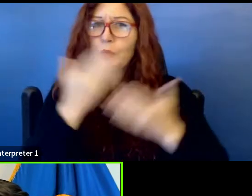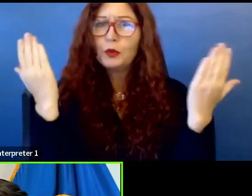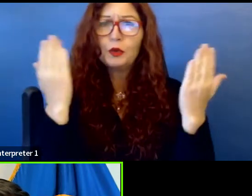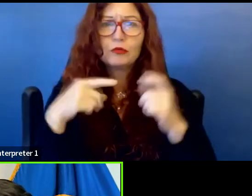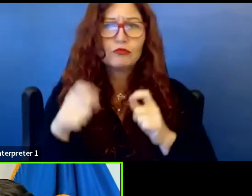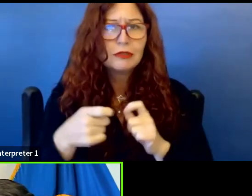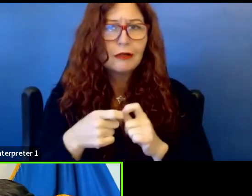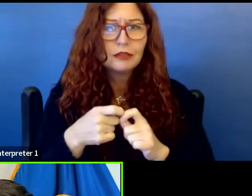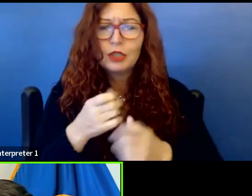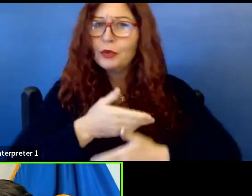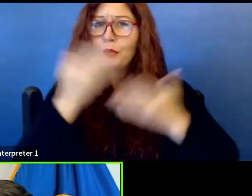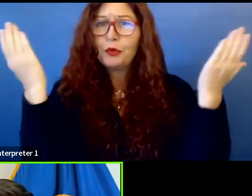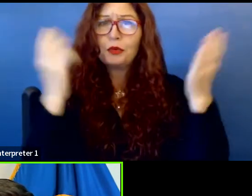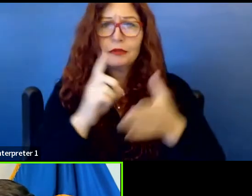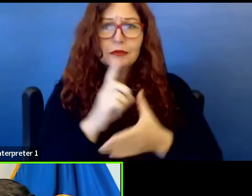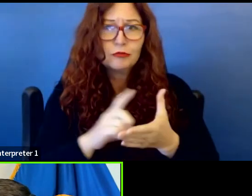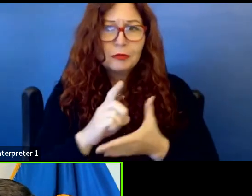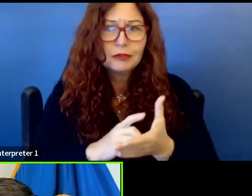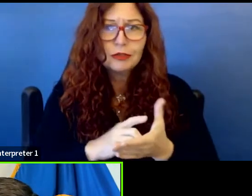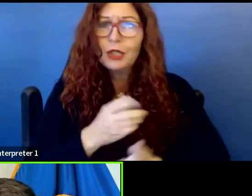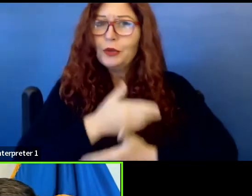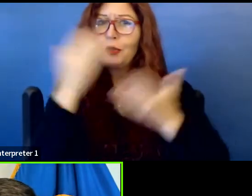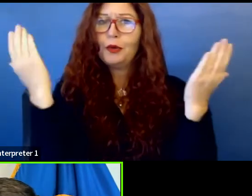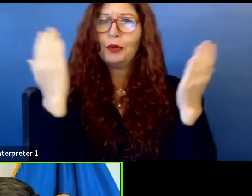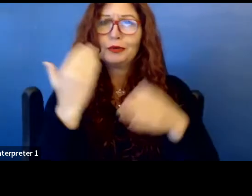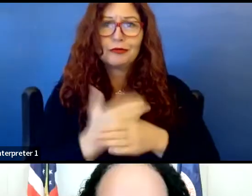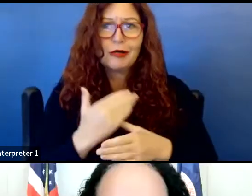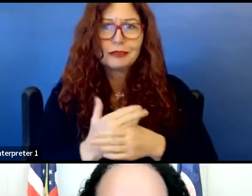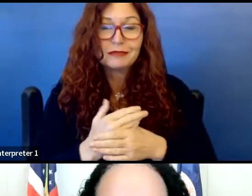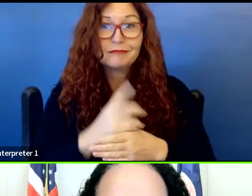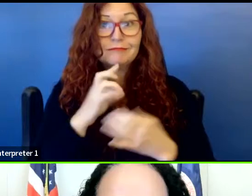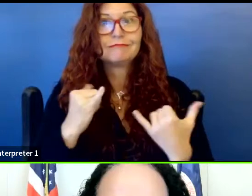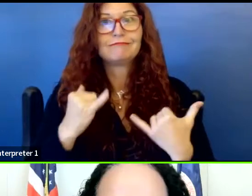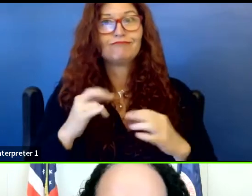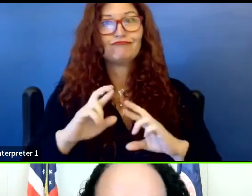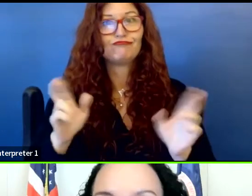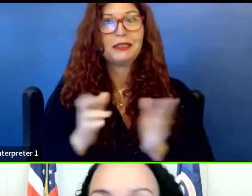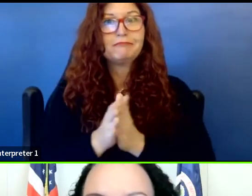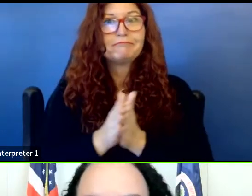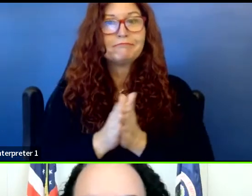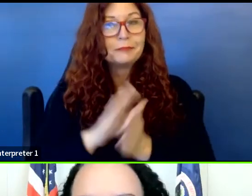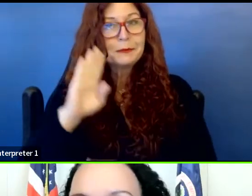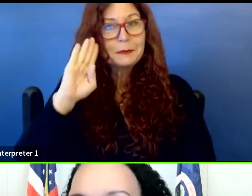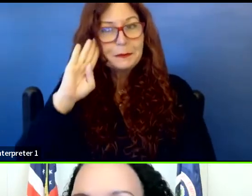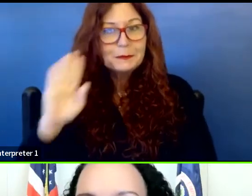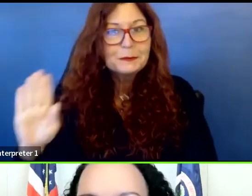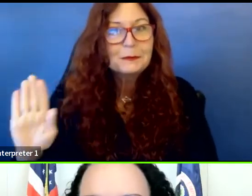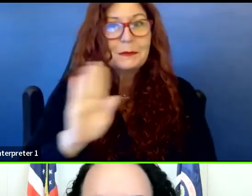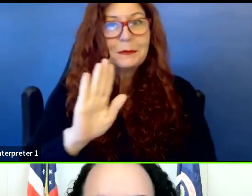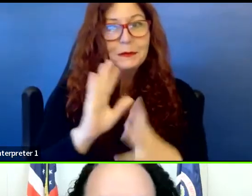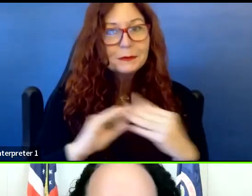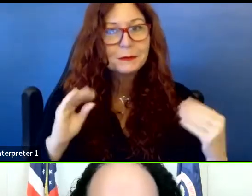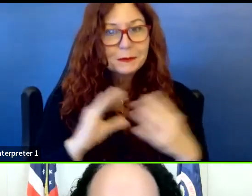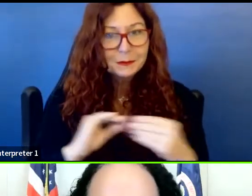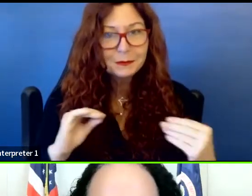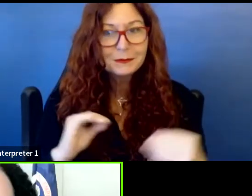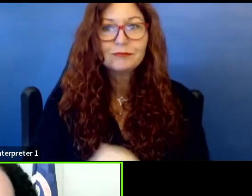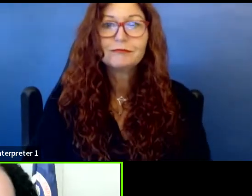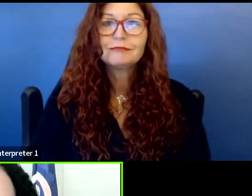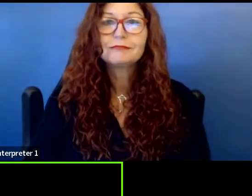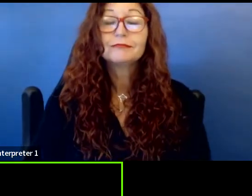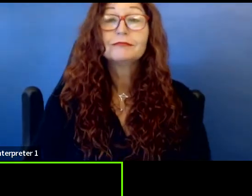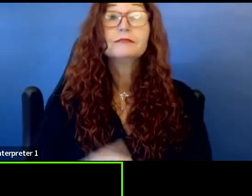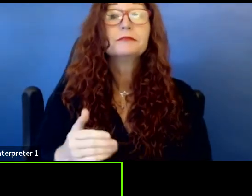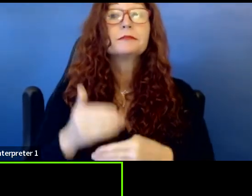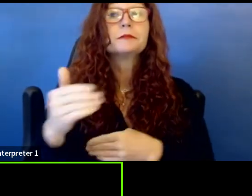testimony of all of our witnesses on these important issues thank you thank you and now commissioner lucas